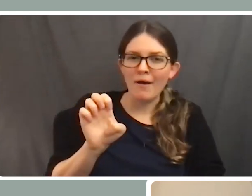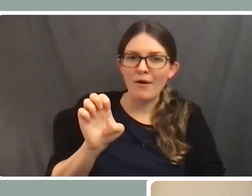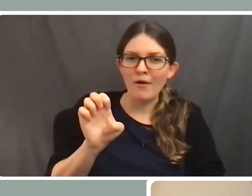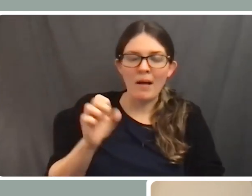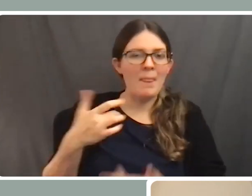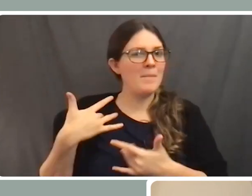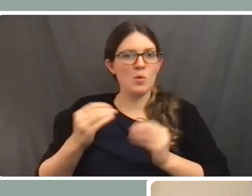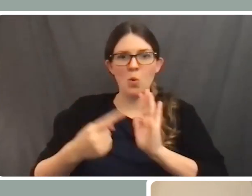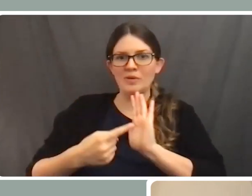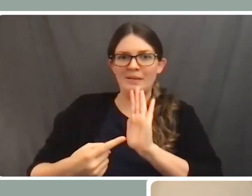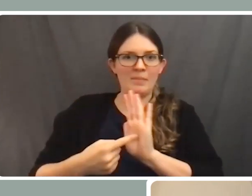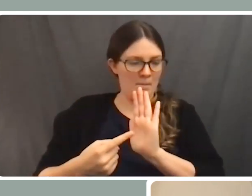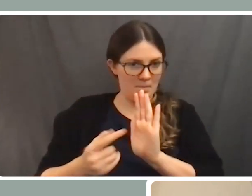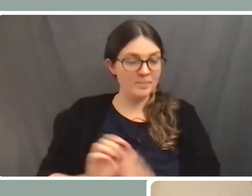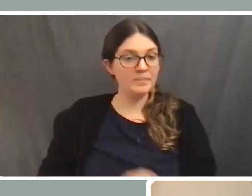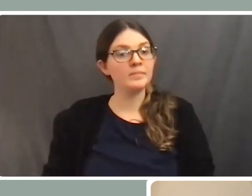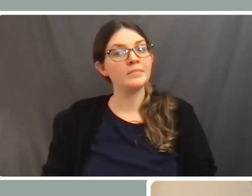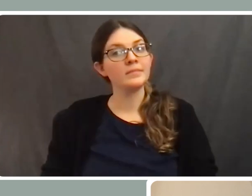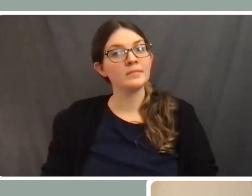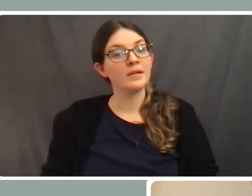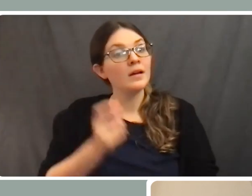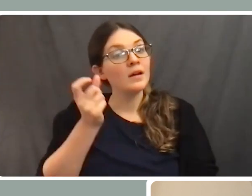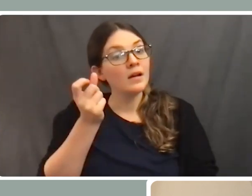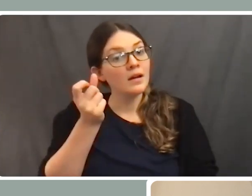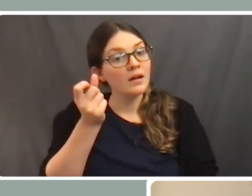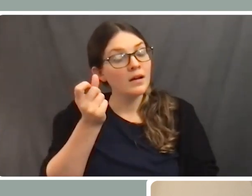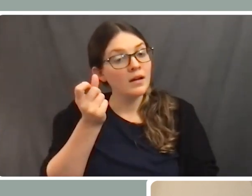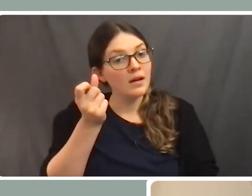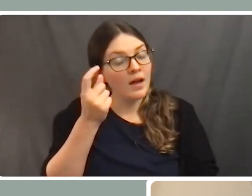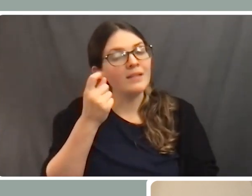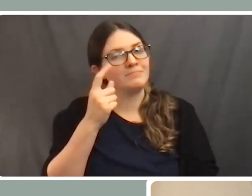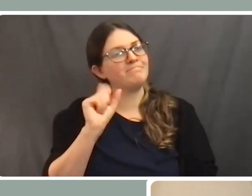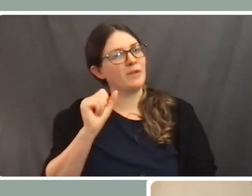asymptomatic. But nonetheless, obviously a source of concern. And we know that